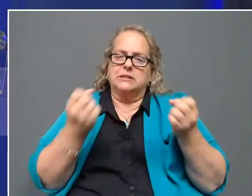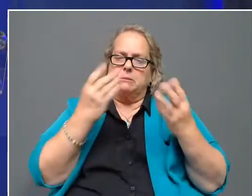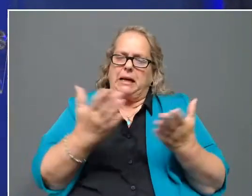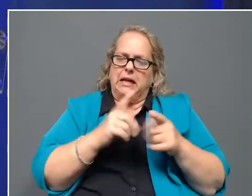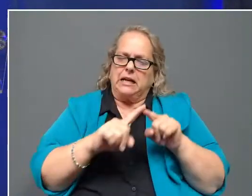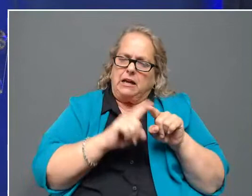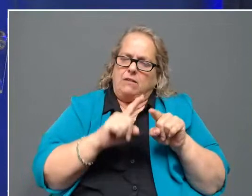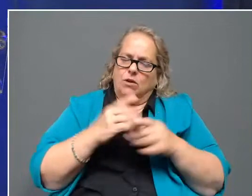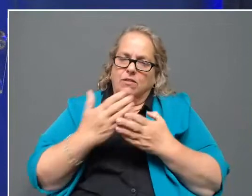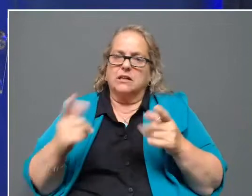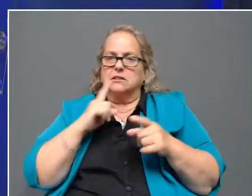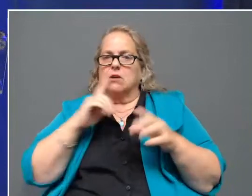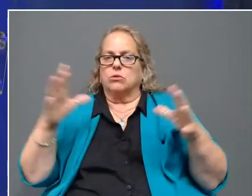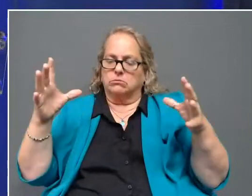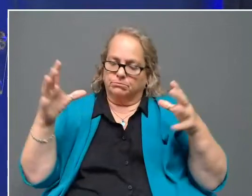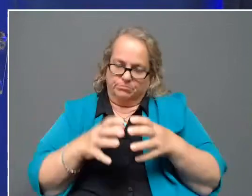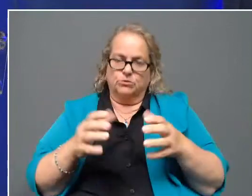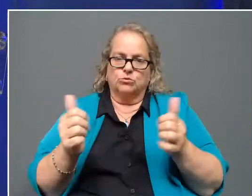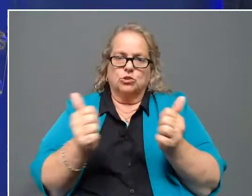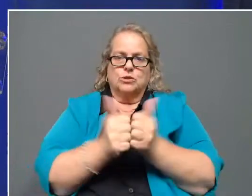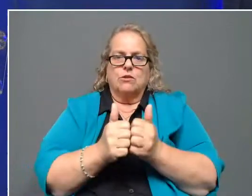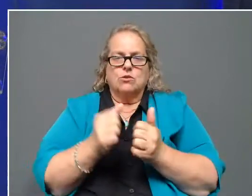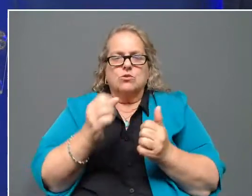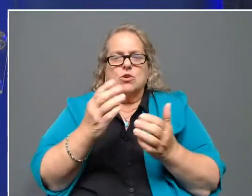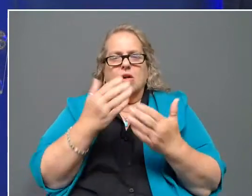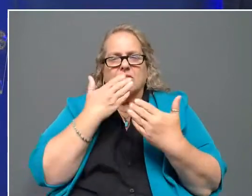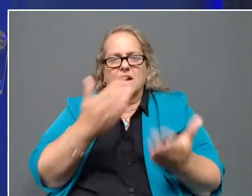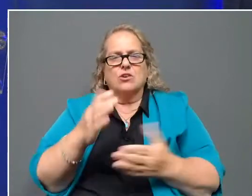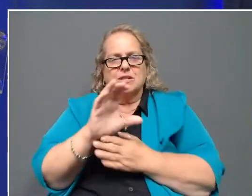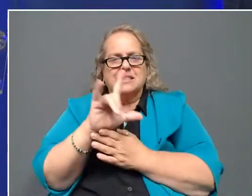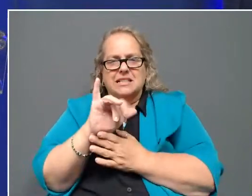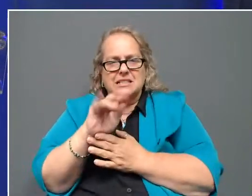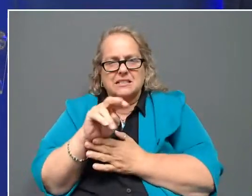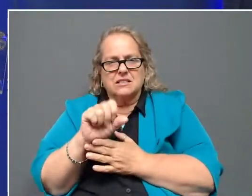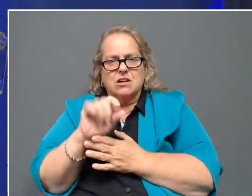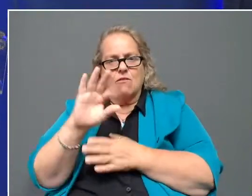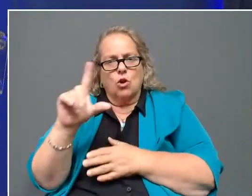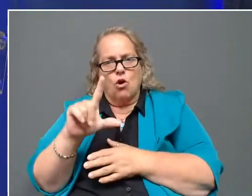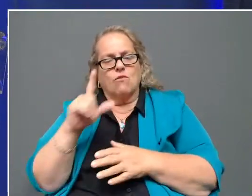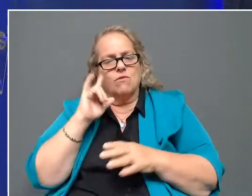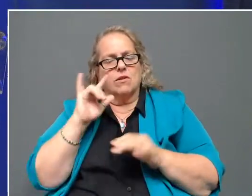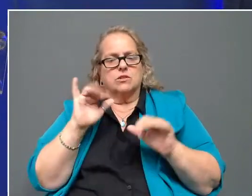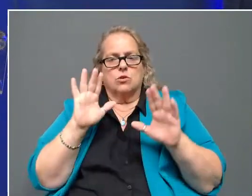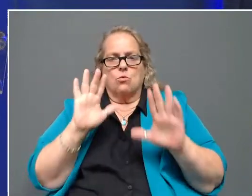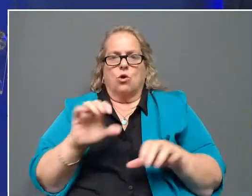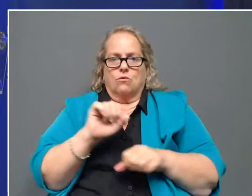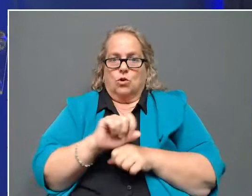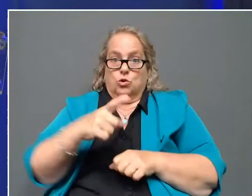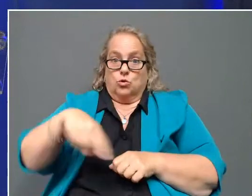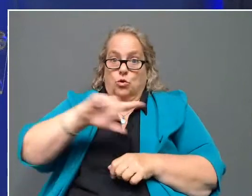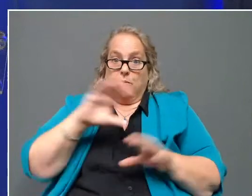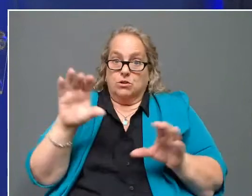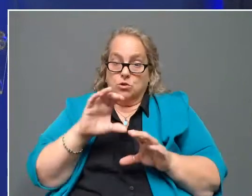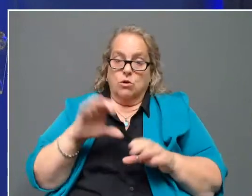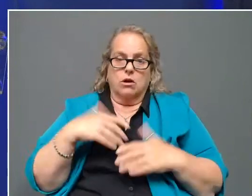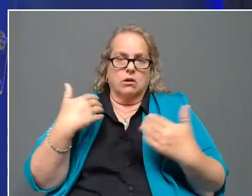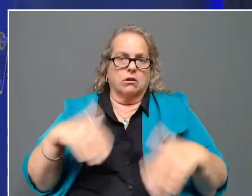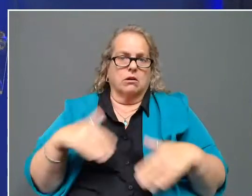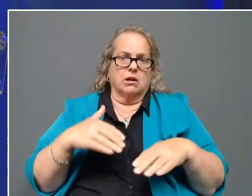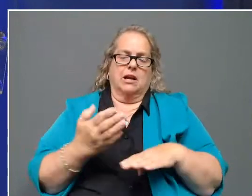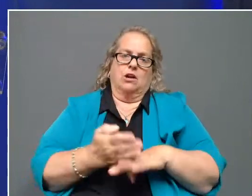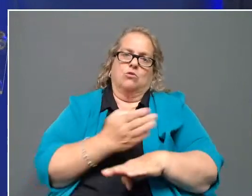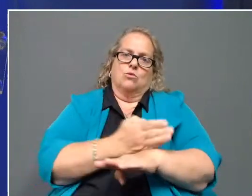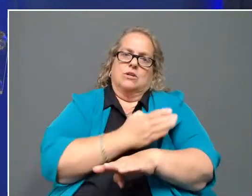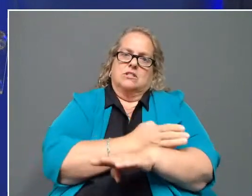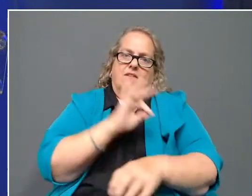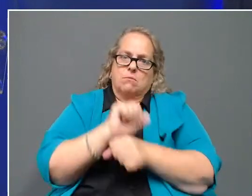thank you on behalf of the citizens of Louisville for this tremendous work that you all have been doing. Massive increases in employment, investment, and